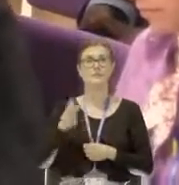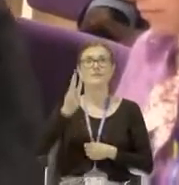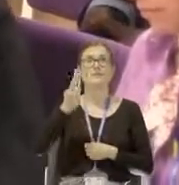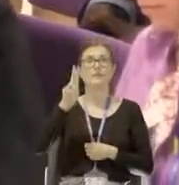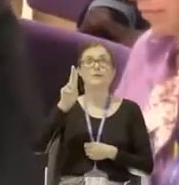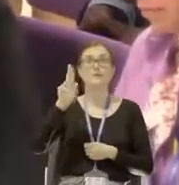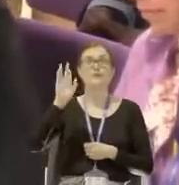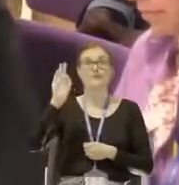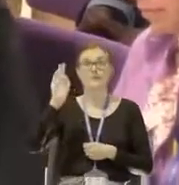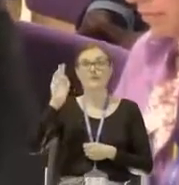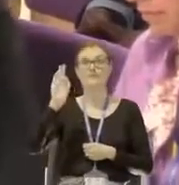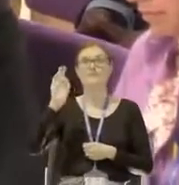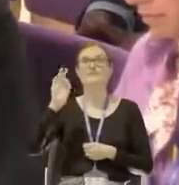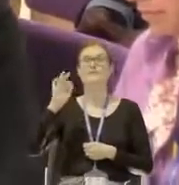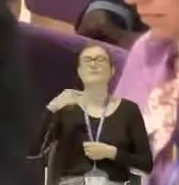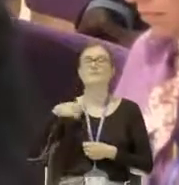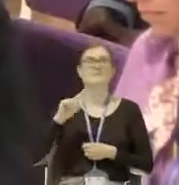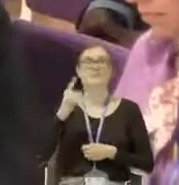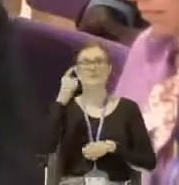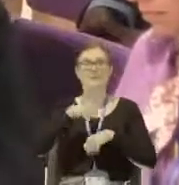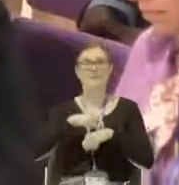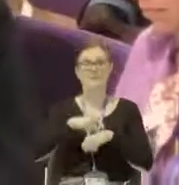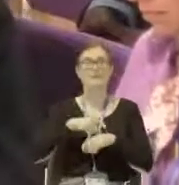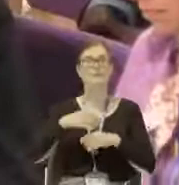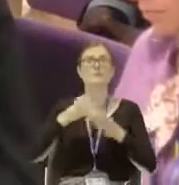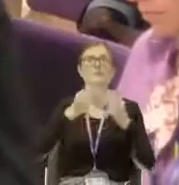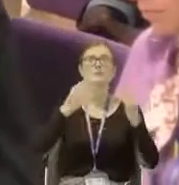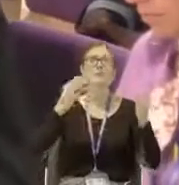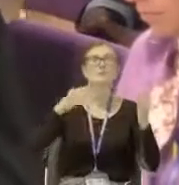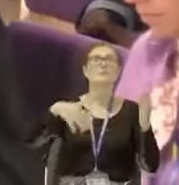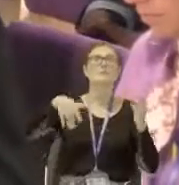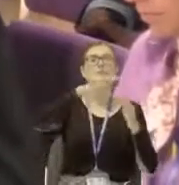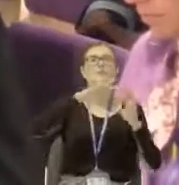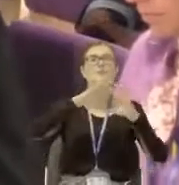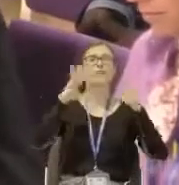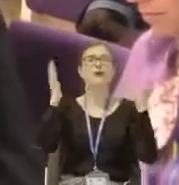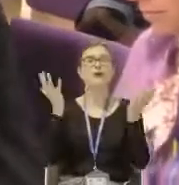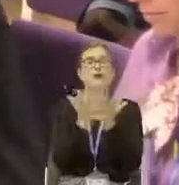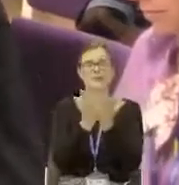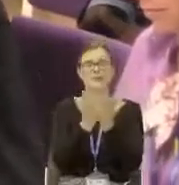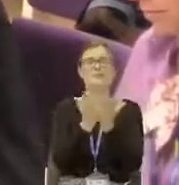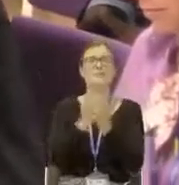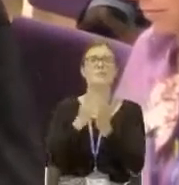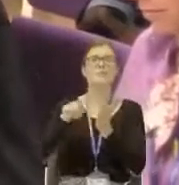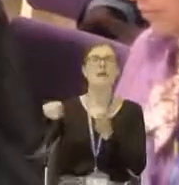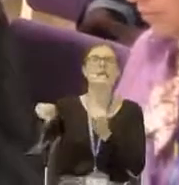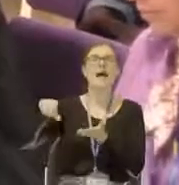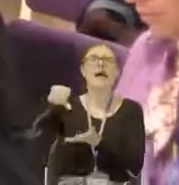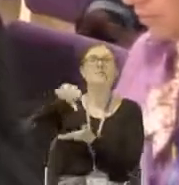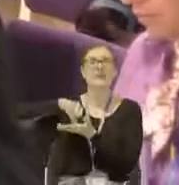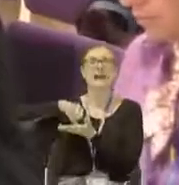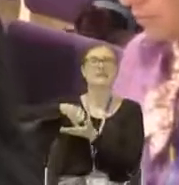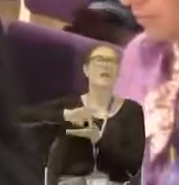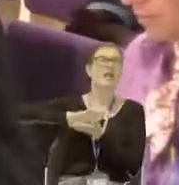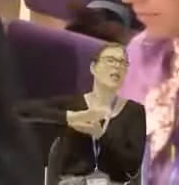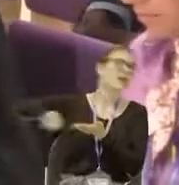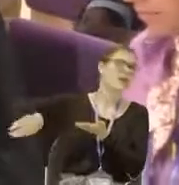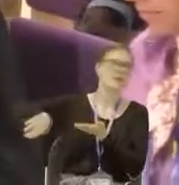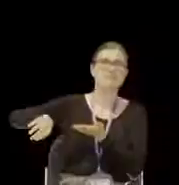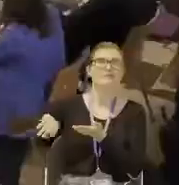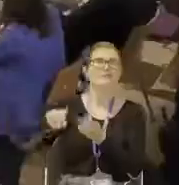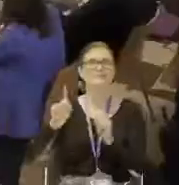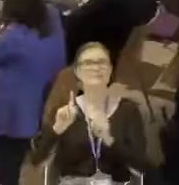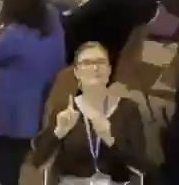to Amelia, thank you to USLG who created this opportunity for me and being here. The persistence